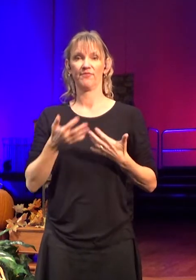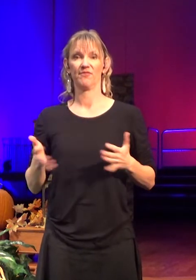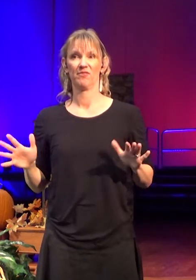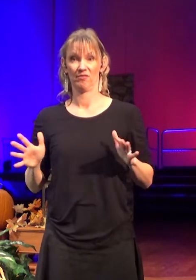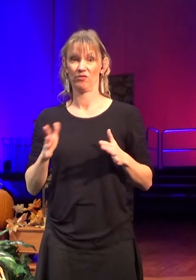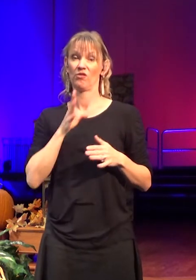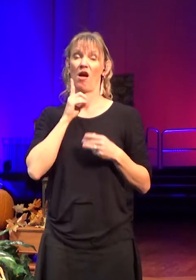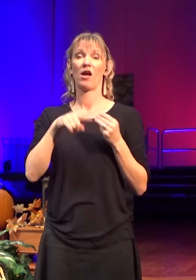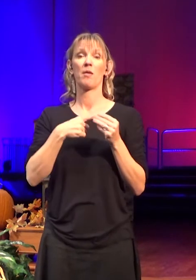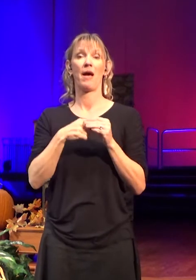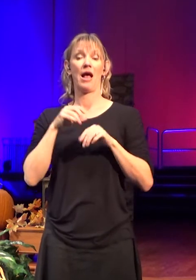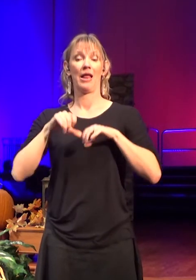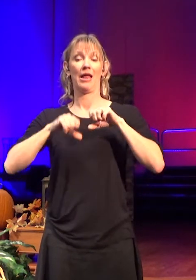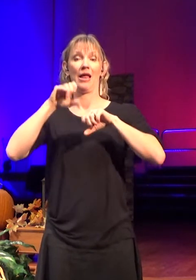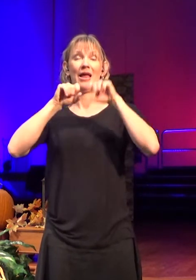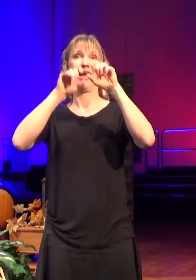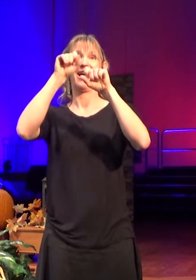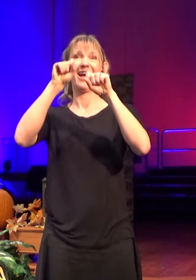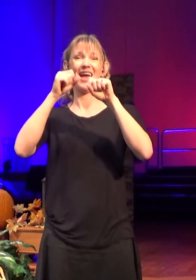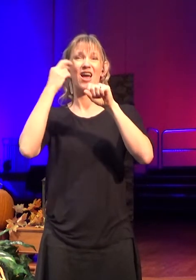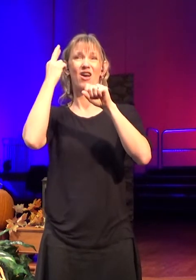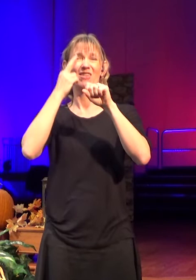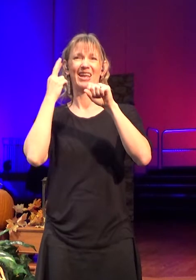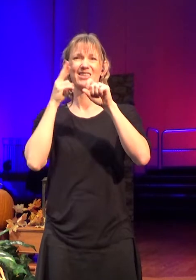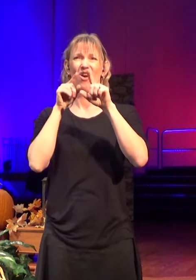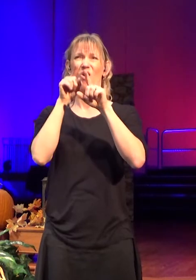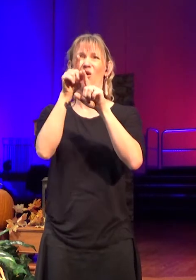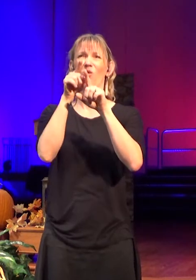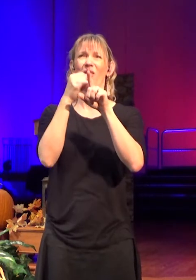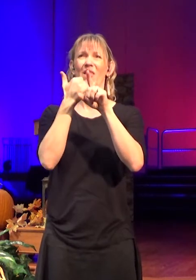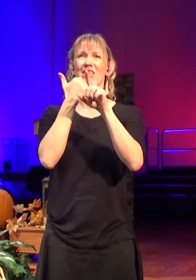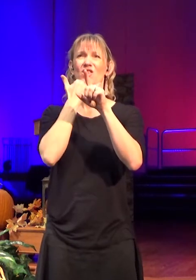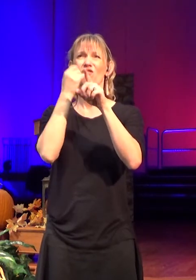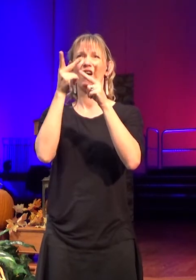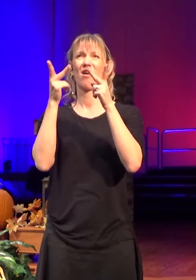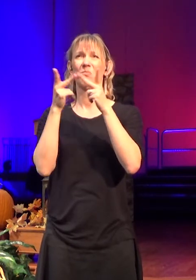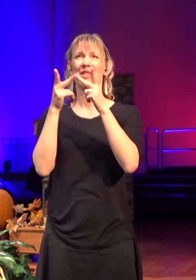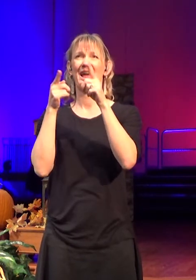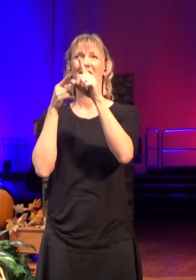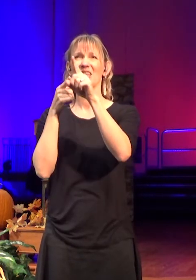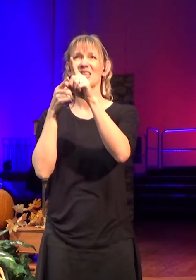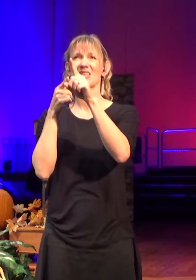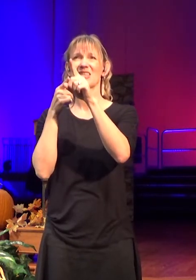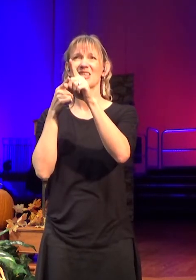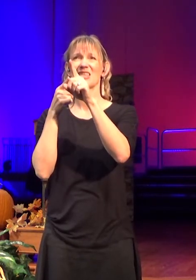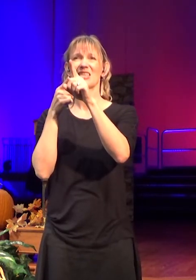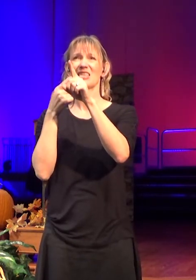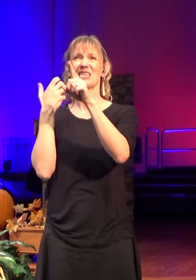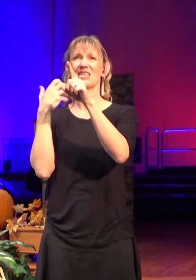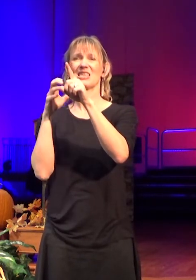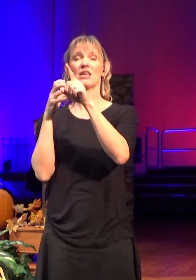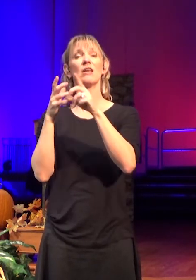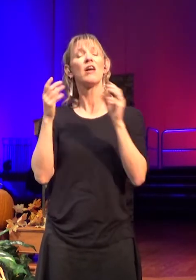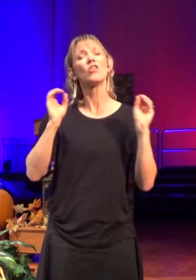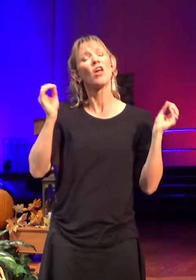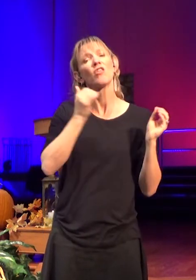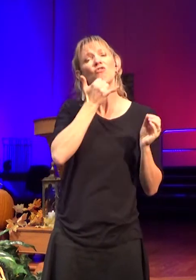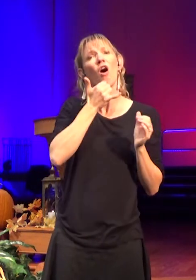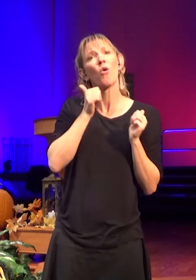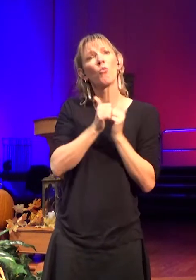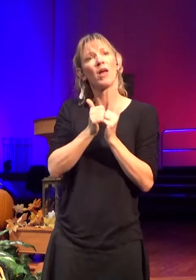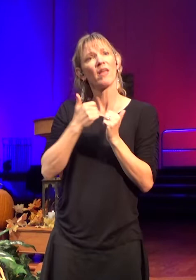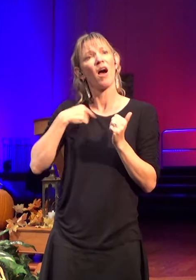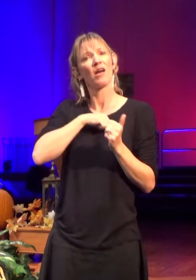Right? Talk about climbing up the ladder and realizing it's up against the wrong wall, right? Nothing wrong